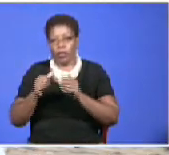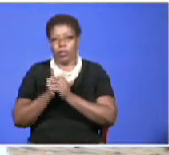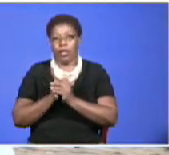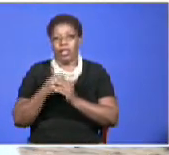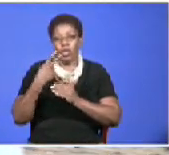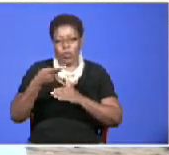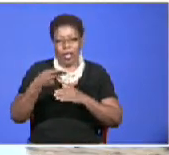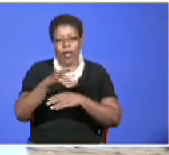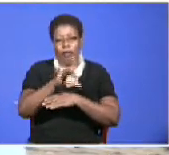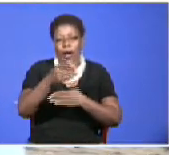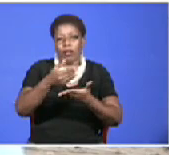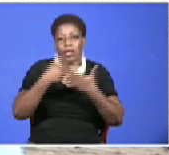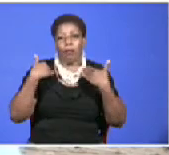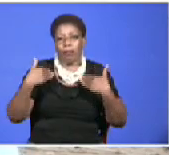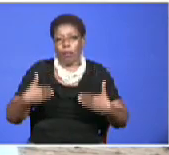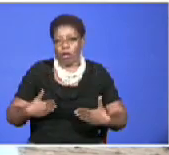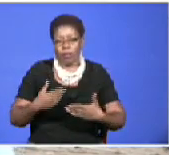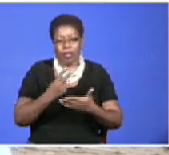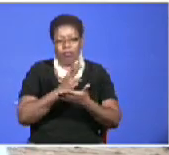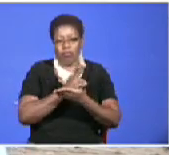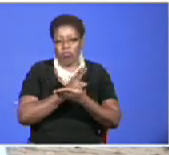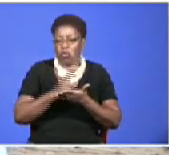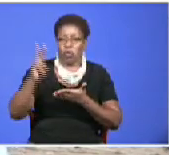somebody's that would have been 2 weeks ago.